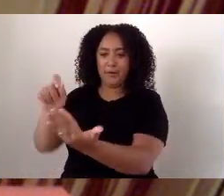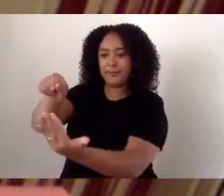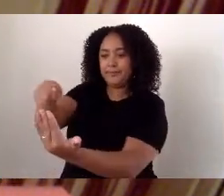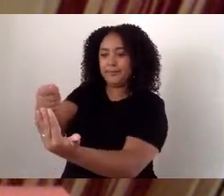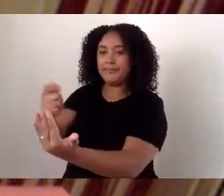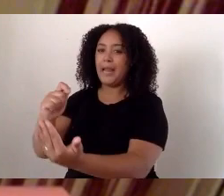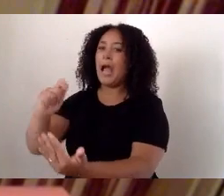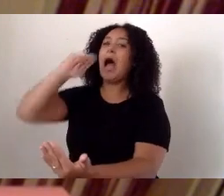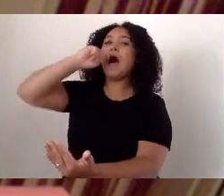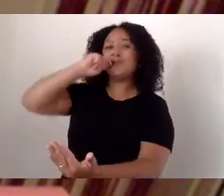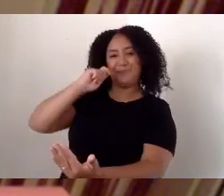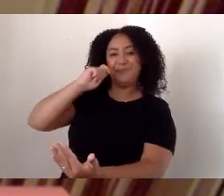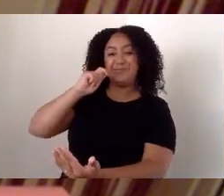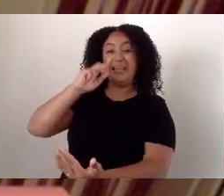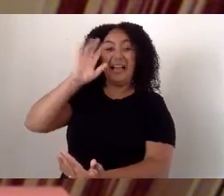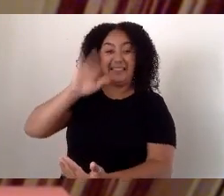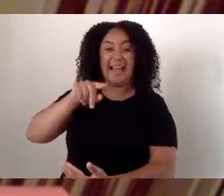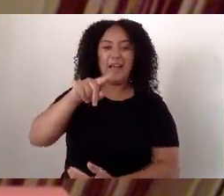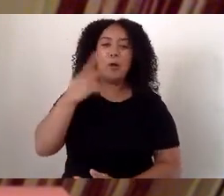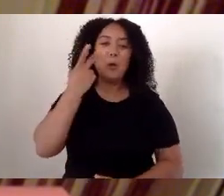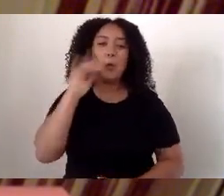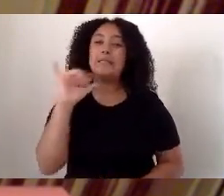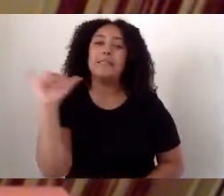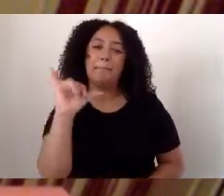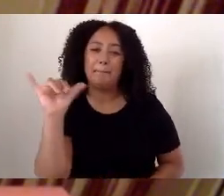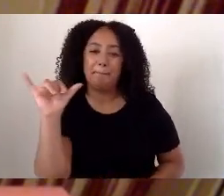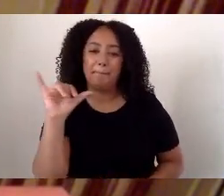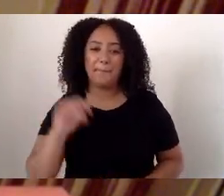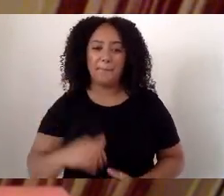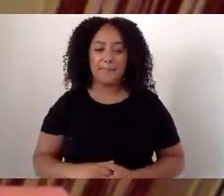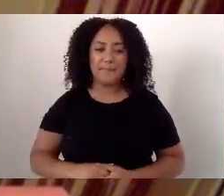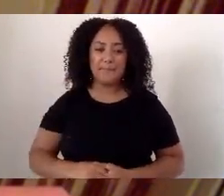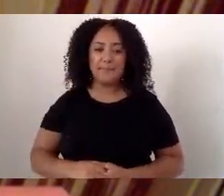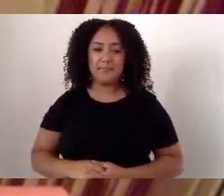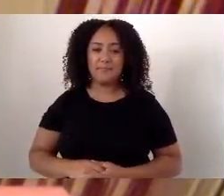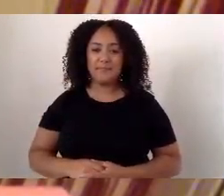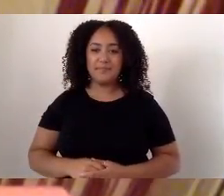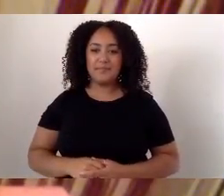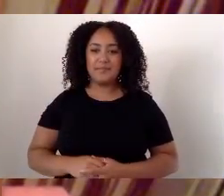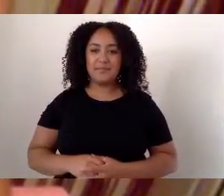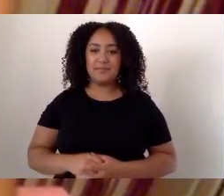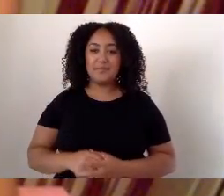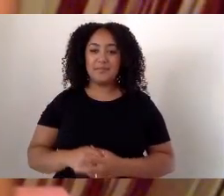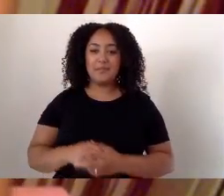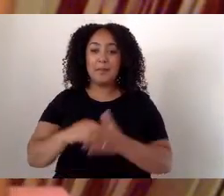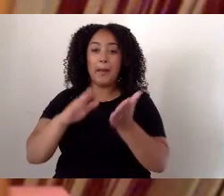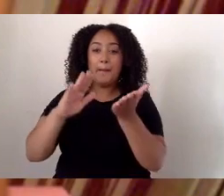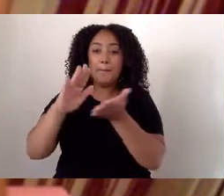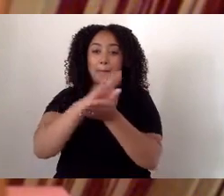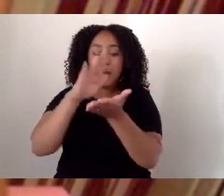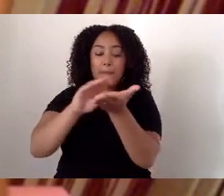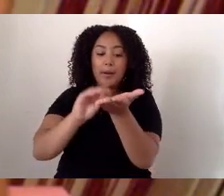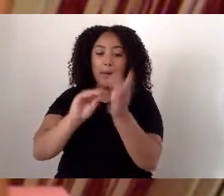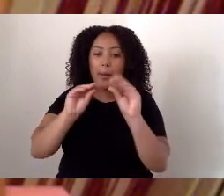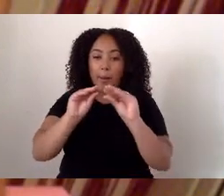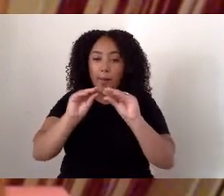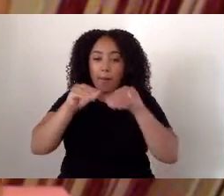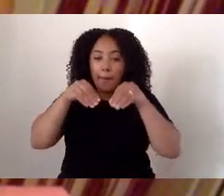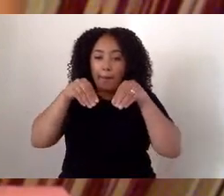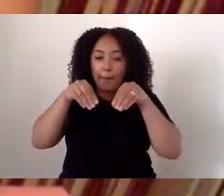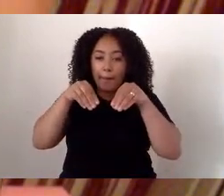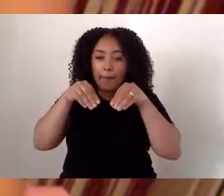tiny fold on the one end, so it creates a little L shape, attach a bit of glue.